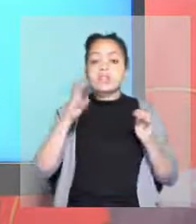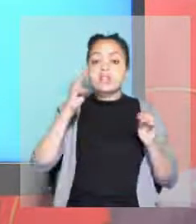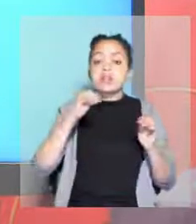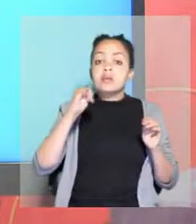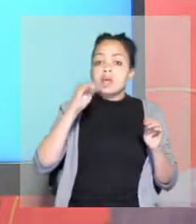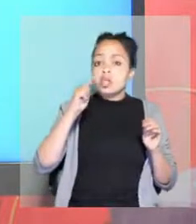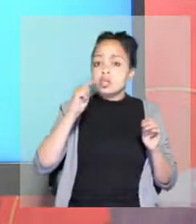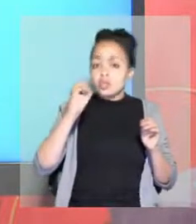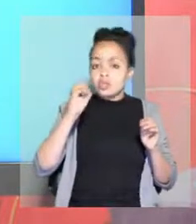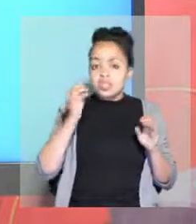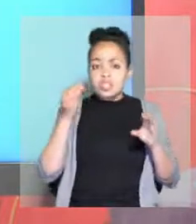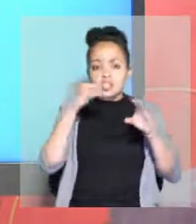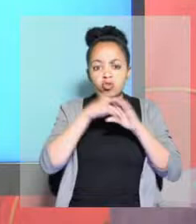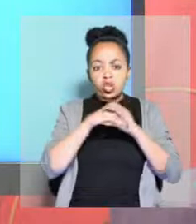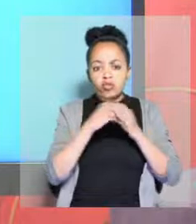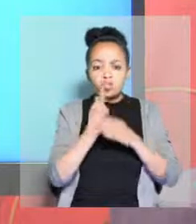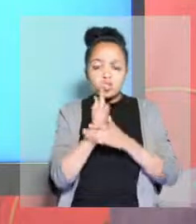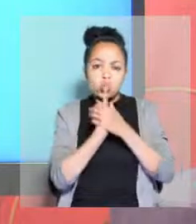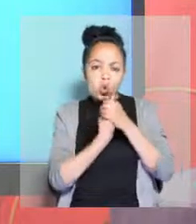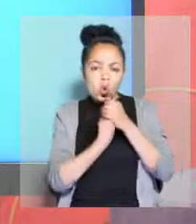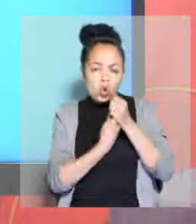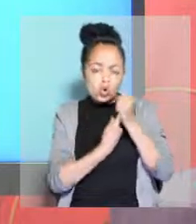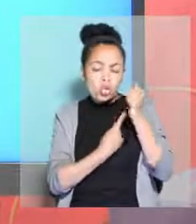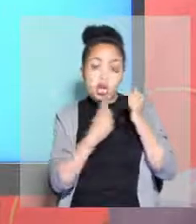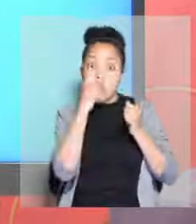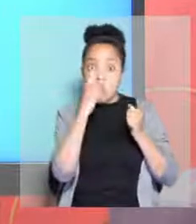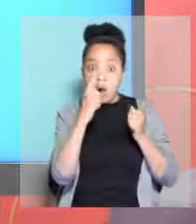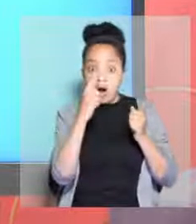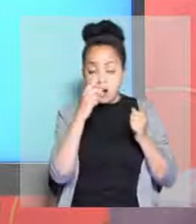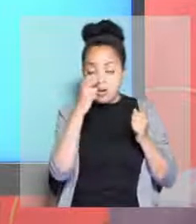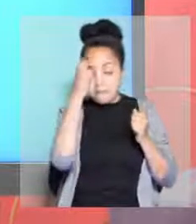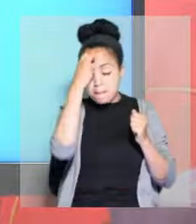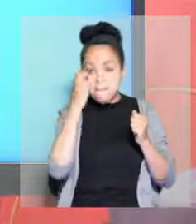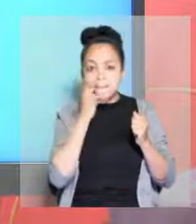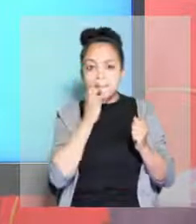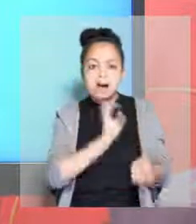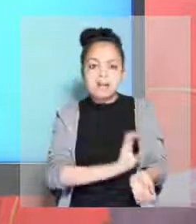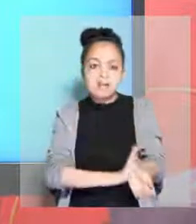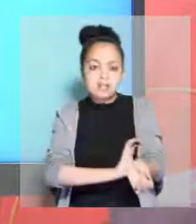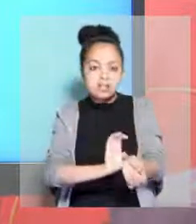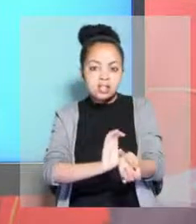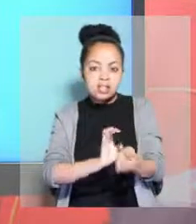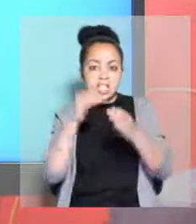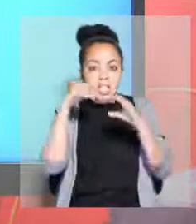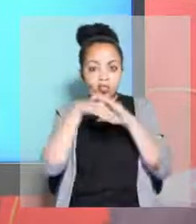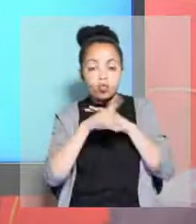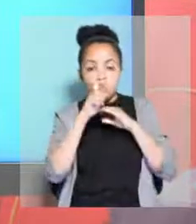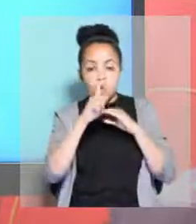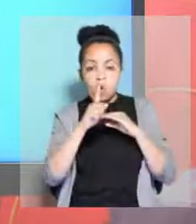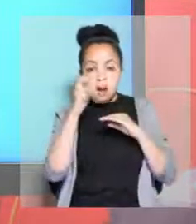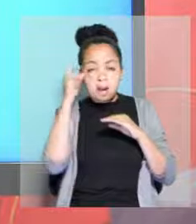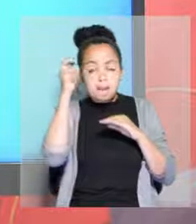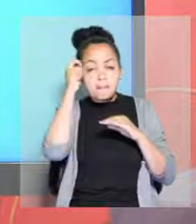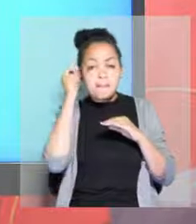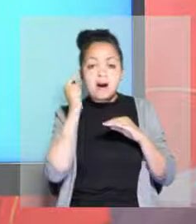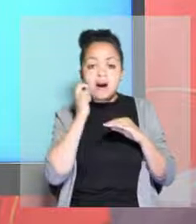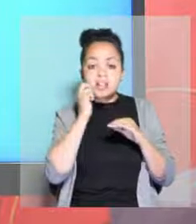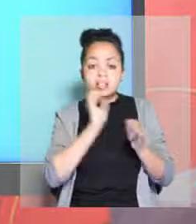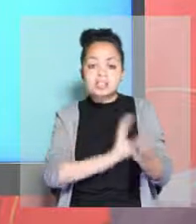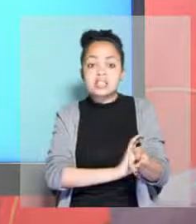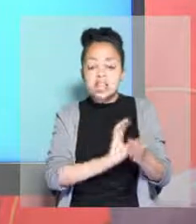Mitosis involves only one parent cell. When the involvement of one parent cell is